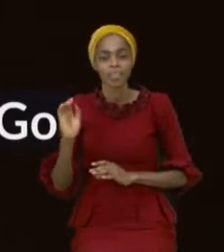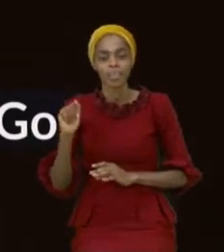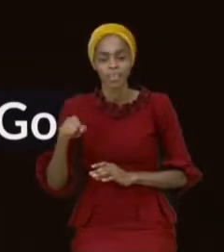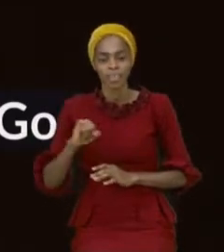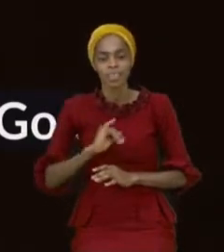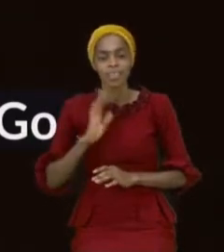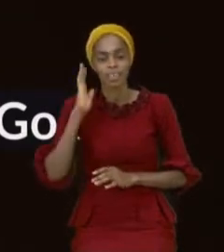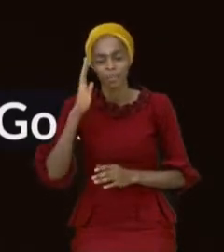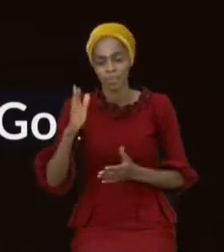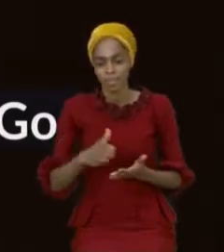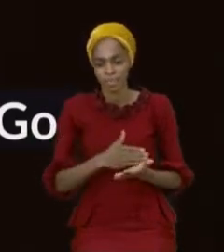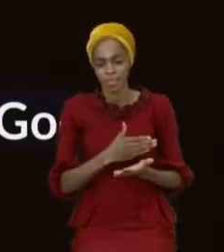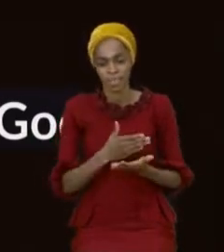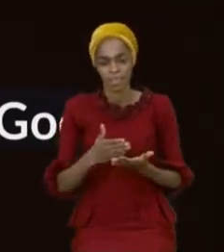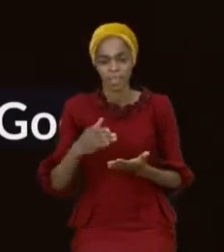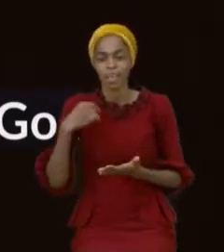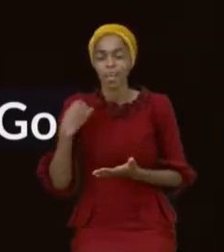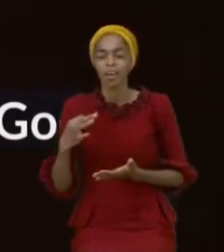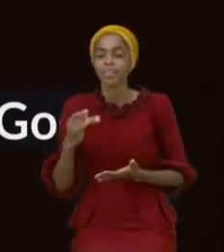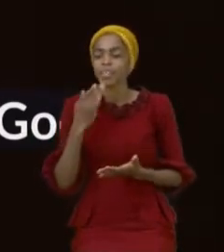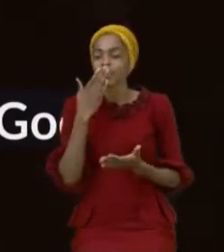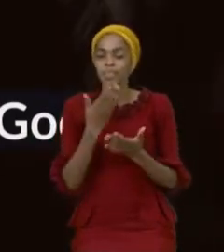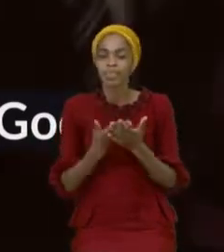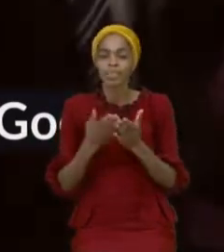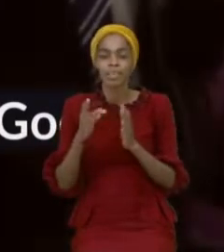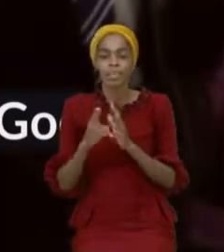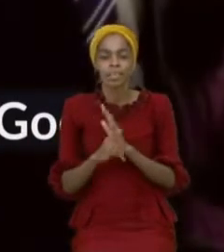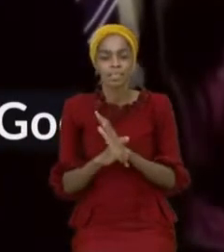Yes, I will sing of the